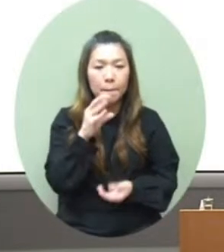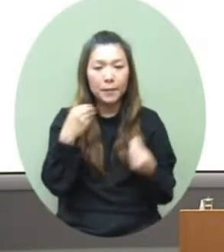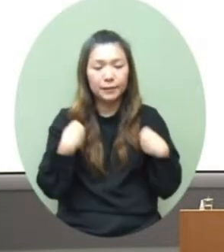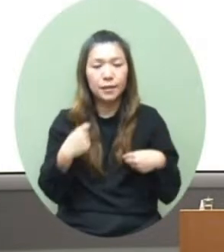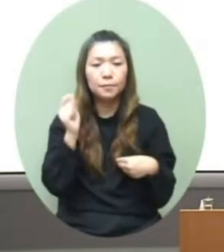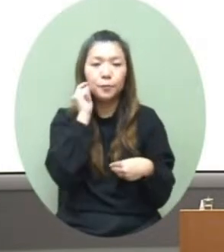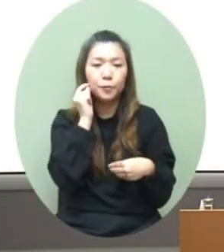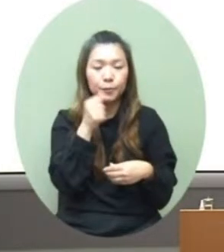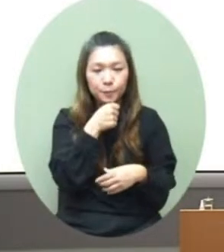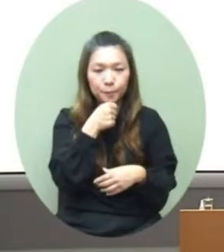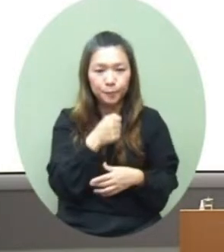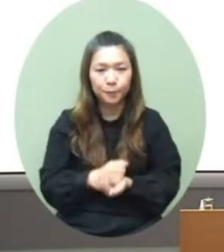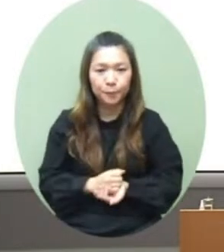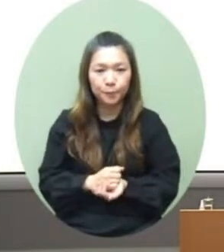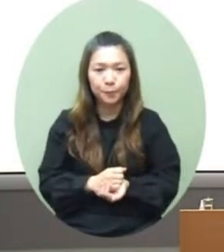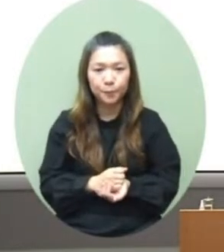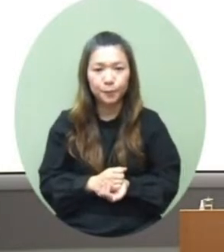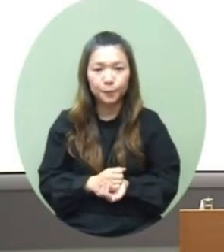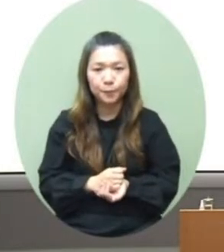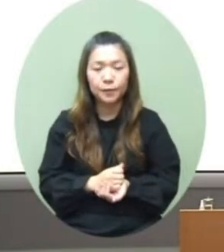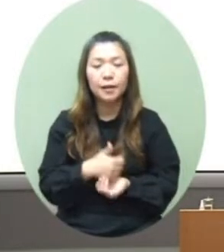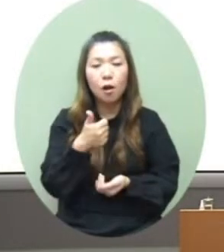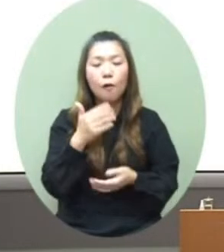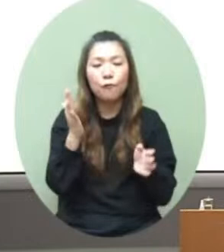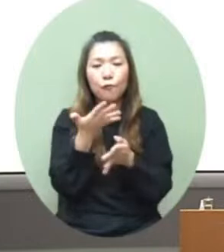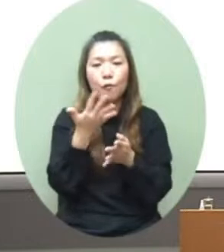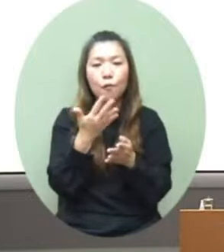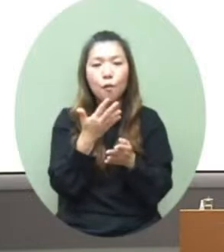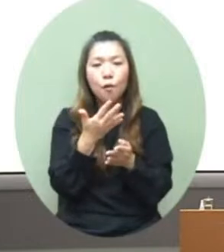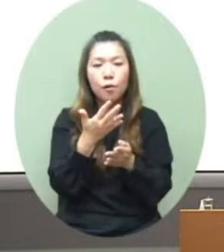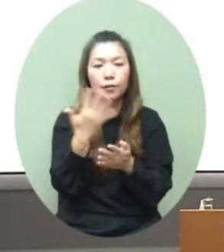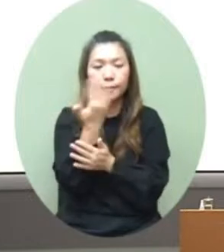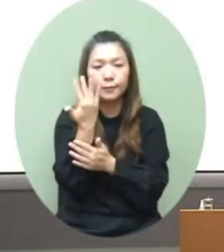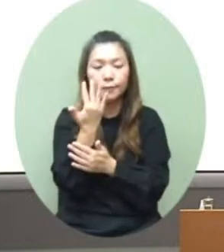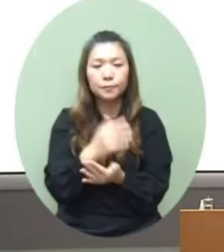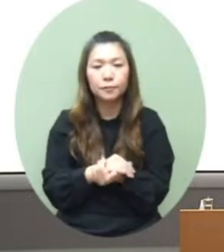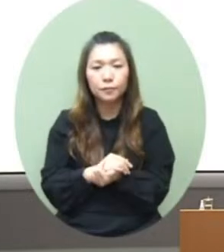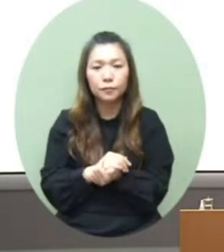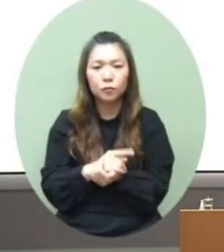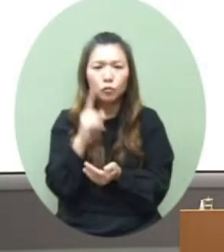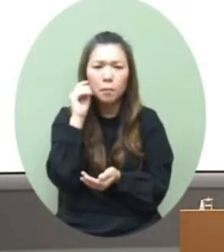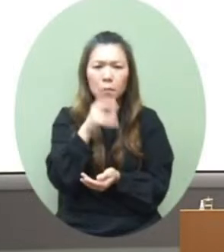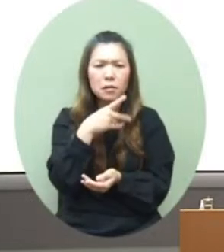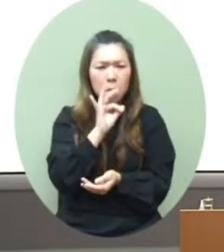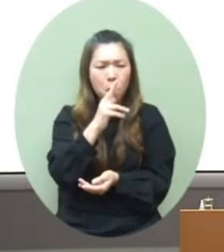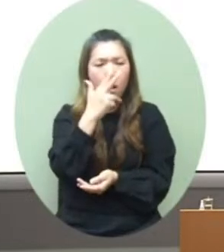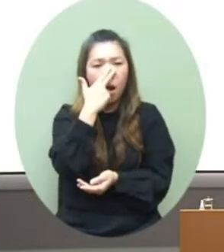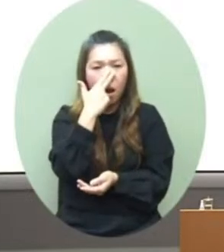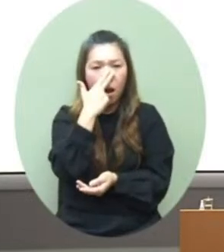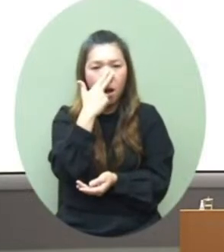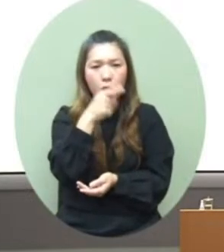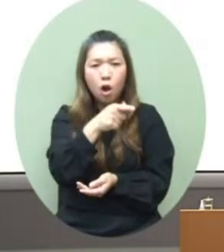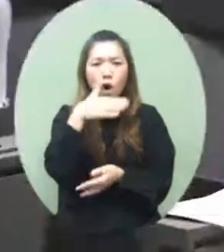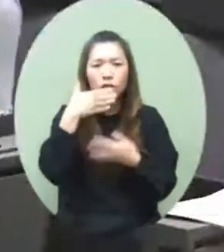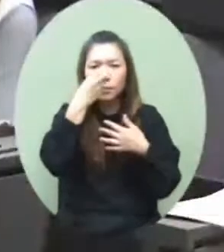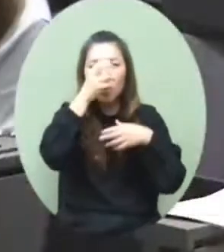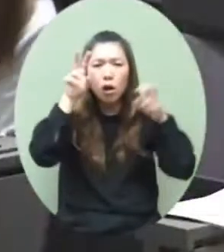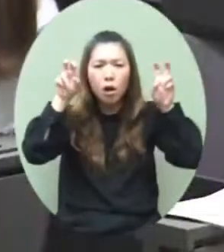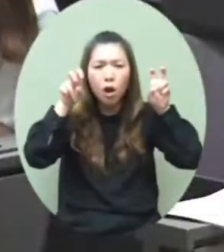Nearer to me, the female reporter in white. I'm from Phoenix TV. Good afternoon.